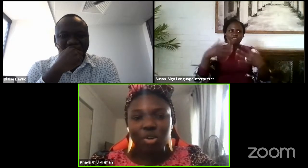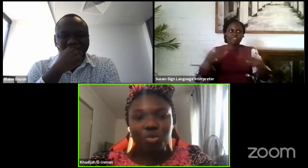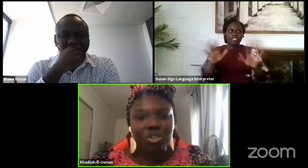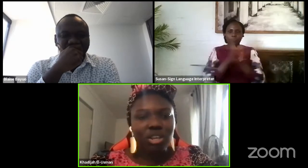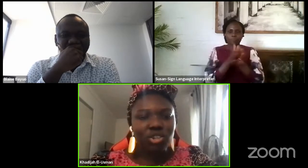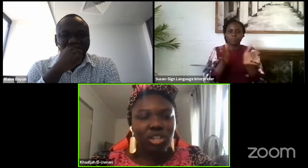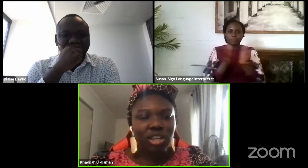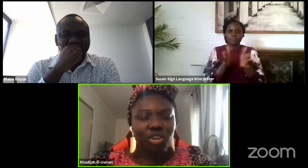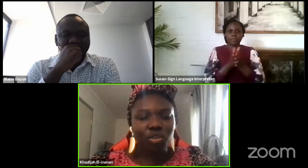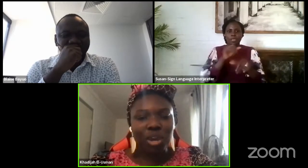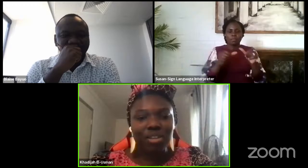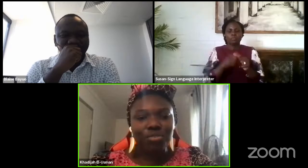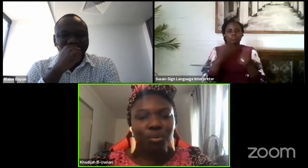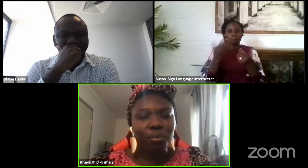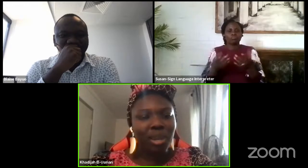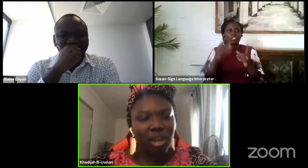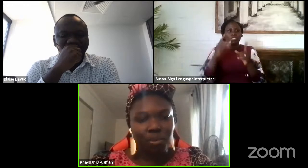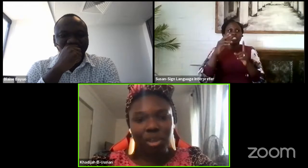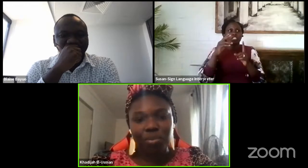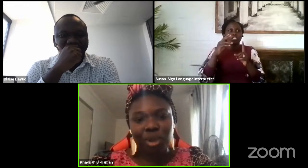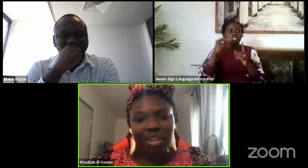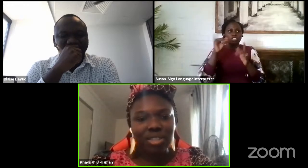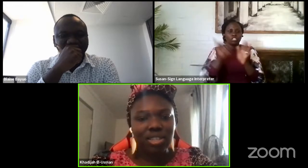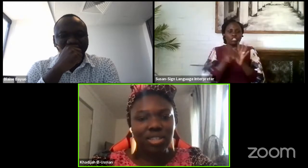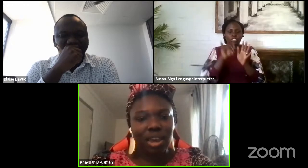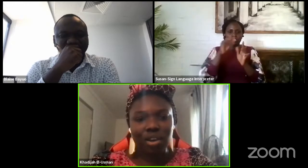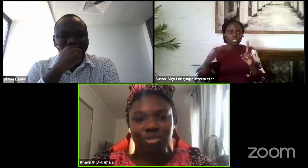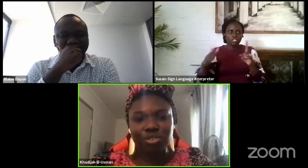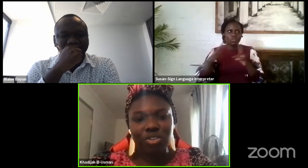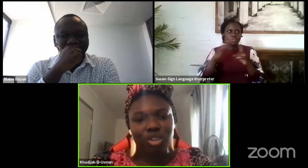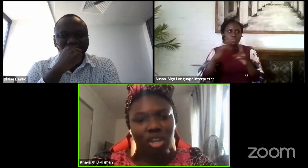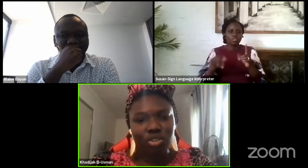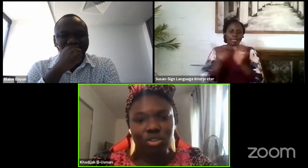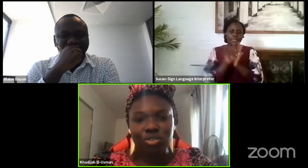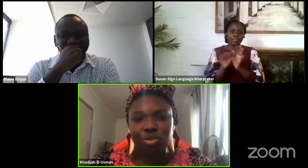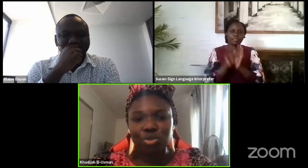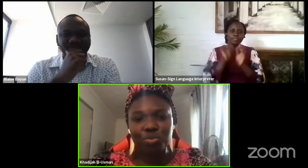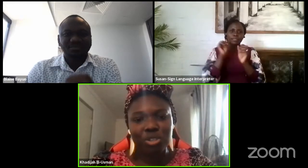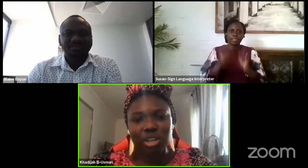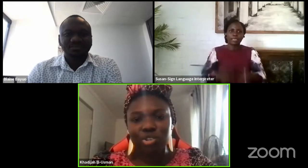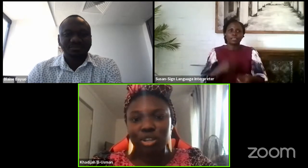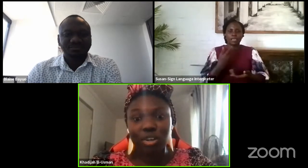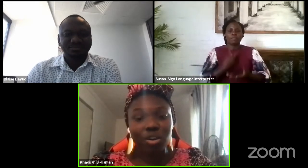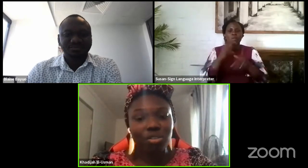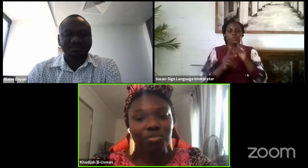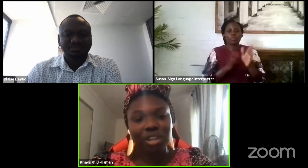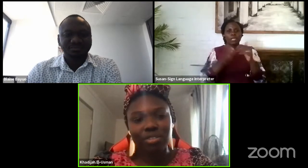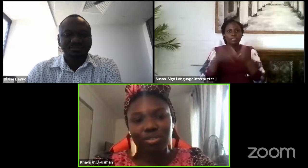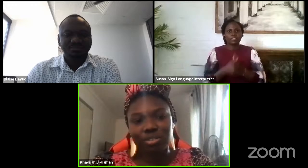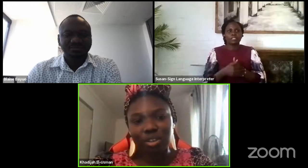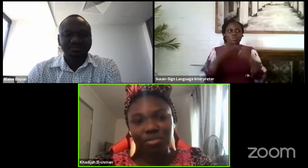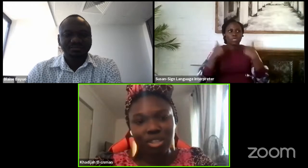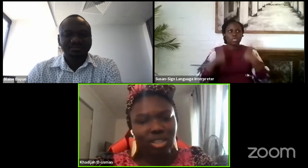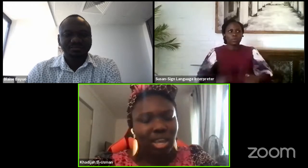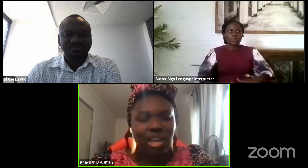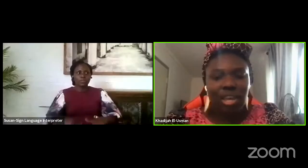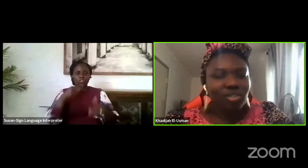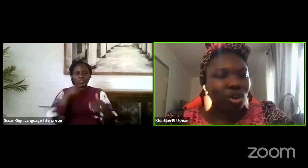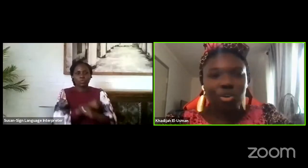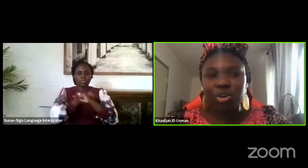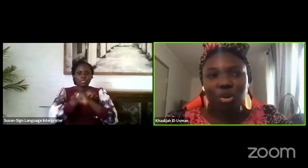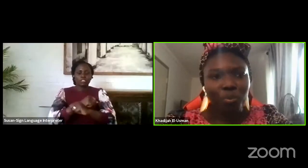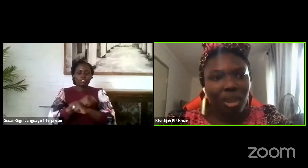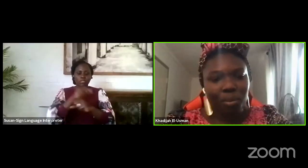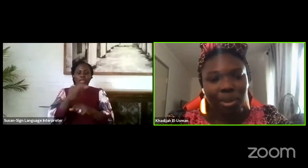that it could potentially create for many people access to health, education, social protection, and other vital